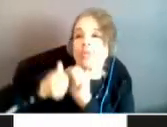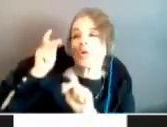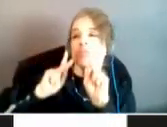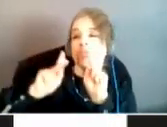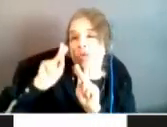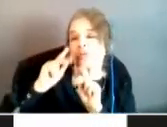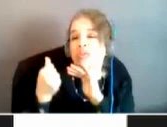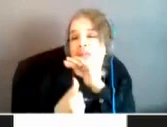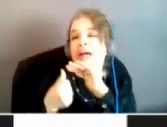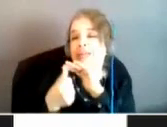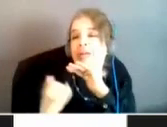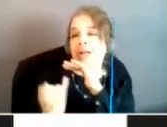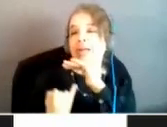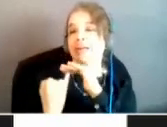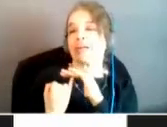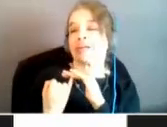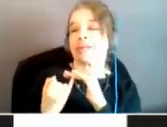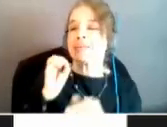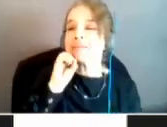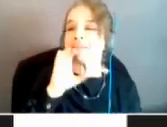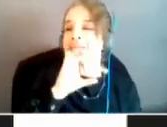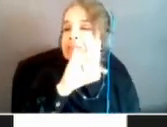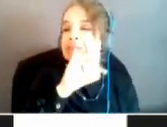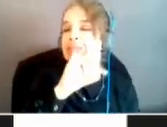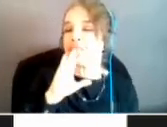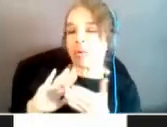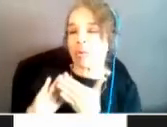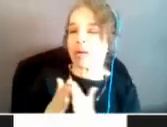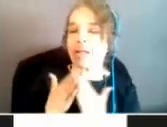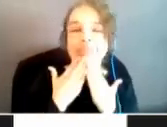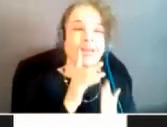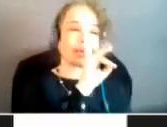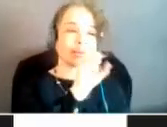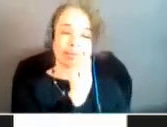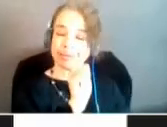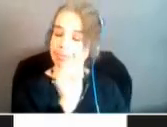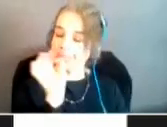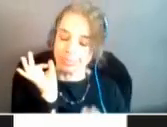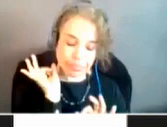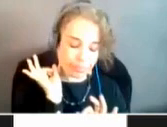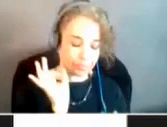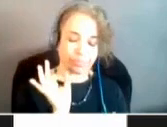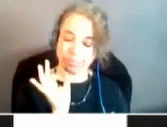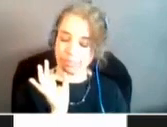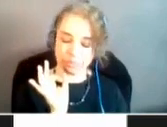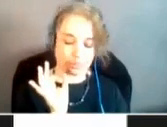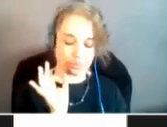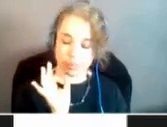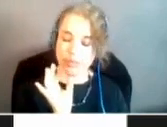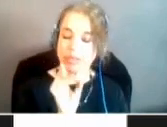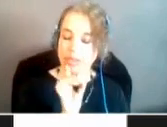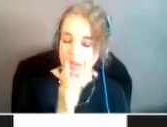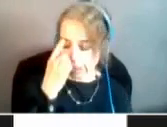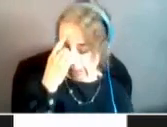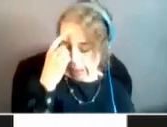seniors in our community? Yeah, I think that, thank you, Lisa. I think that's a really